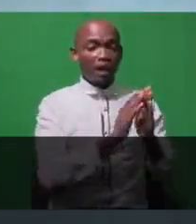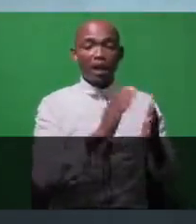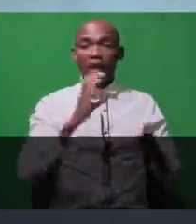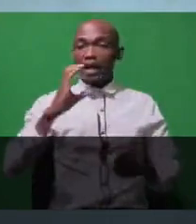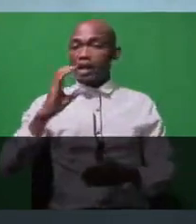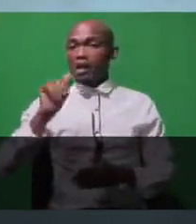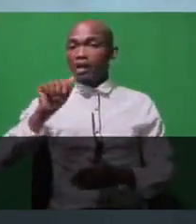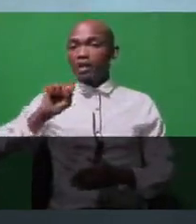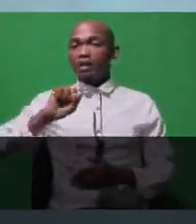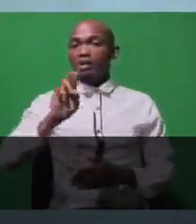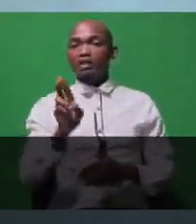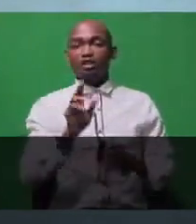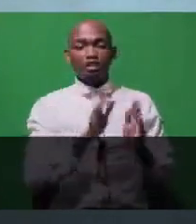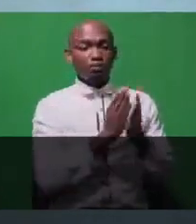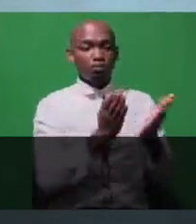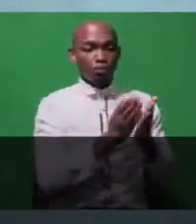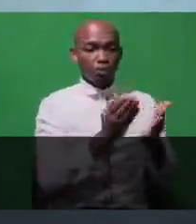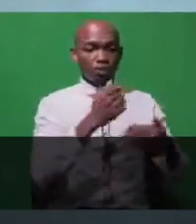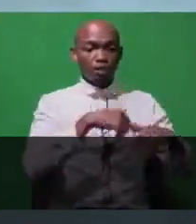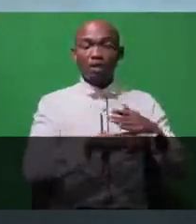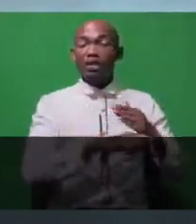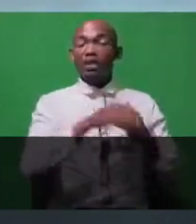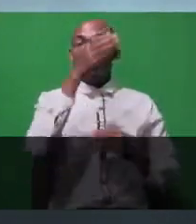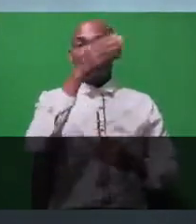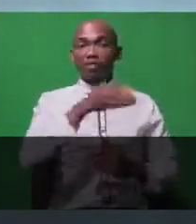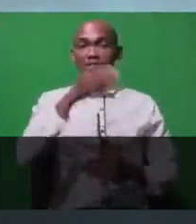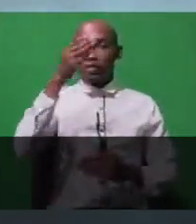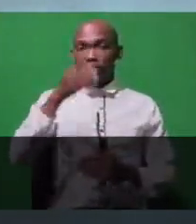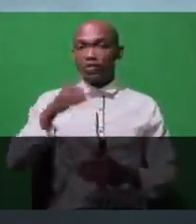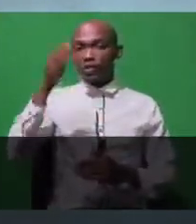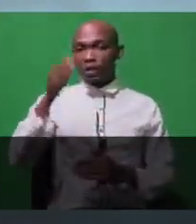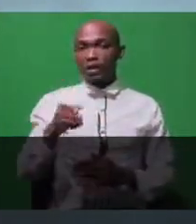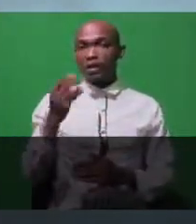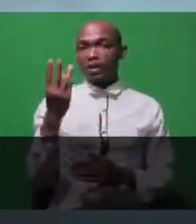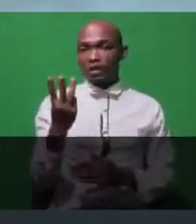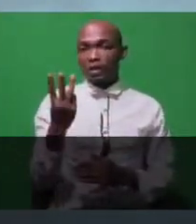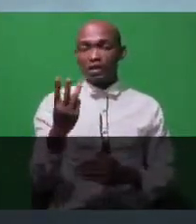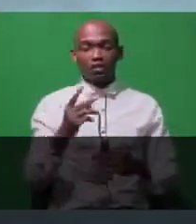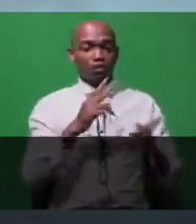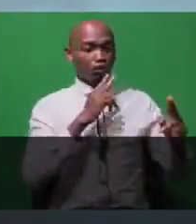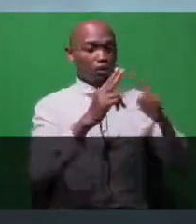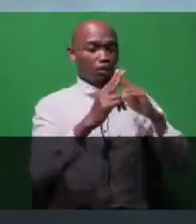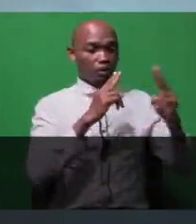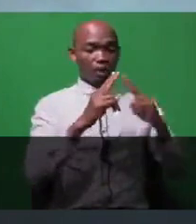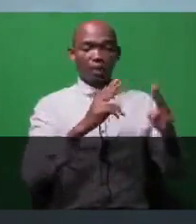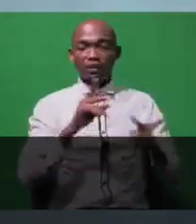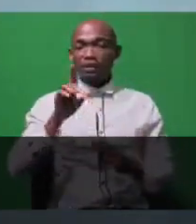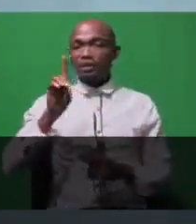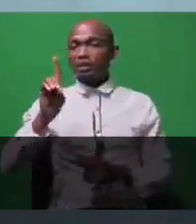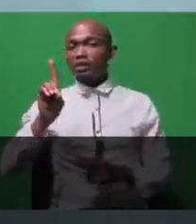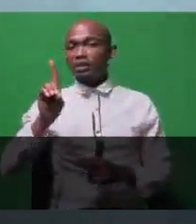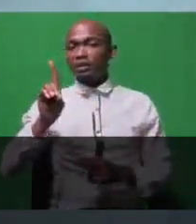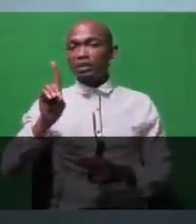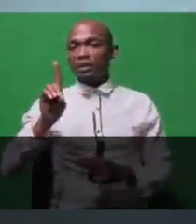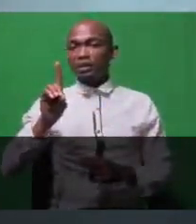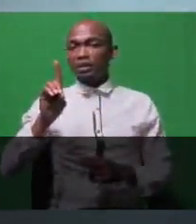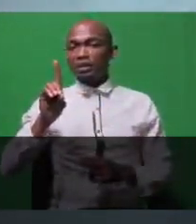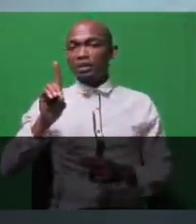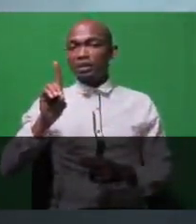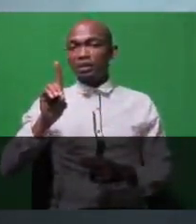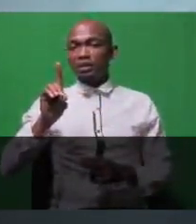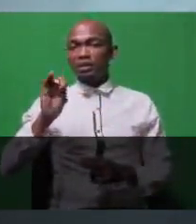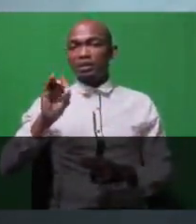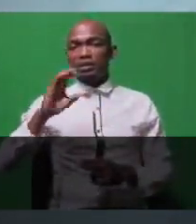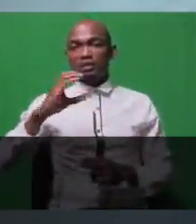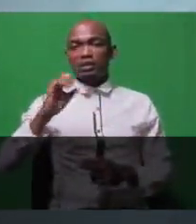in a 3-column cash book, we discuss only cash discount. What is a cash